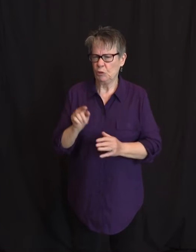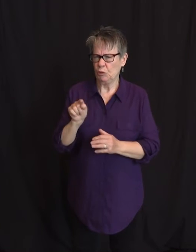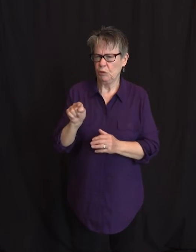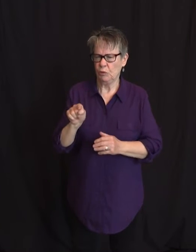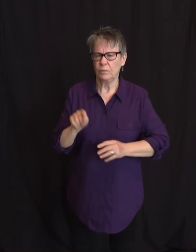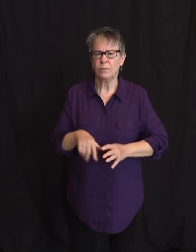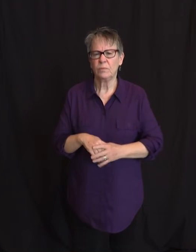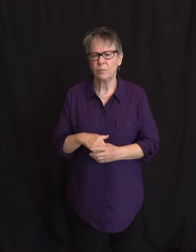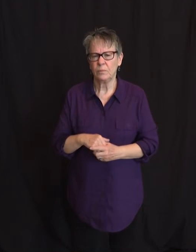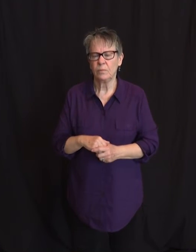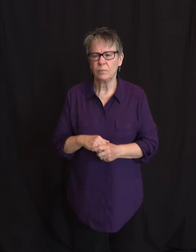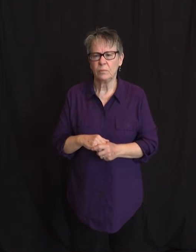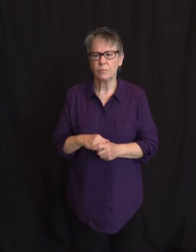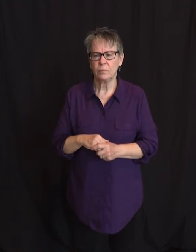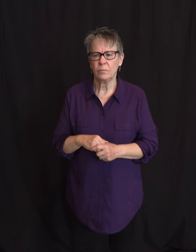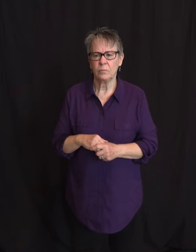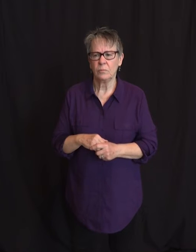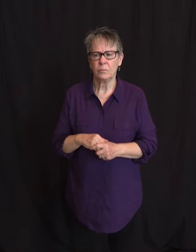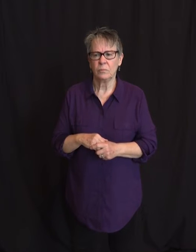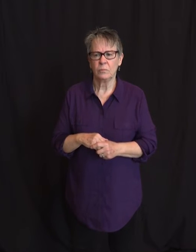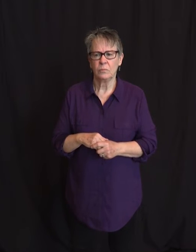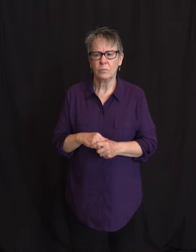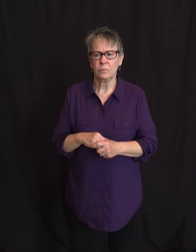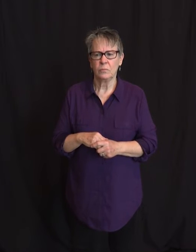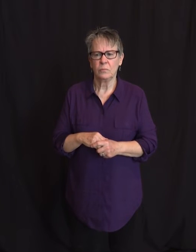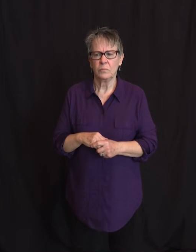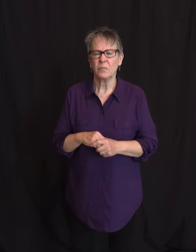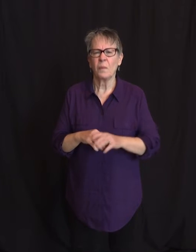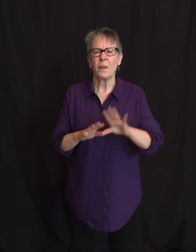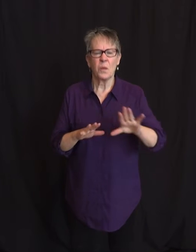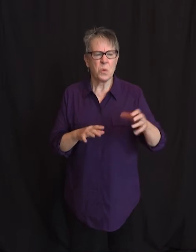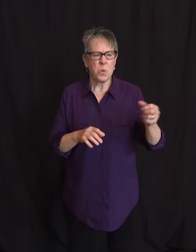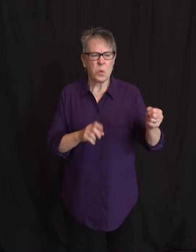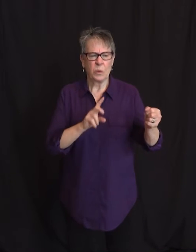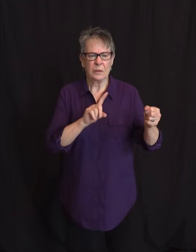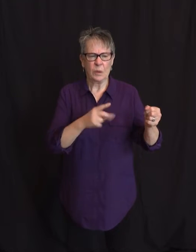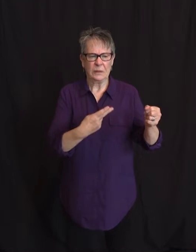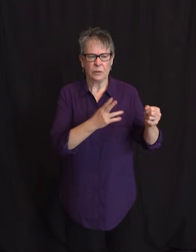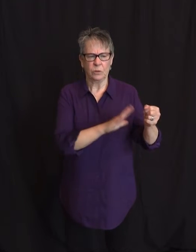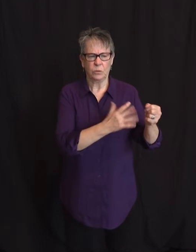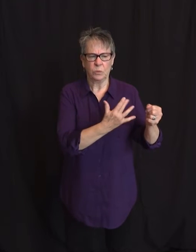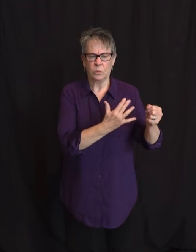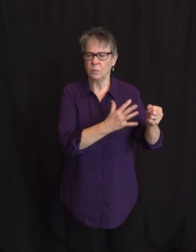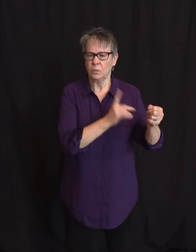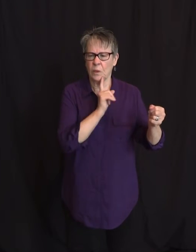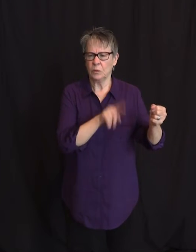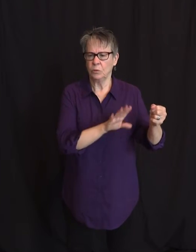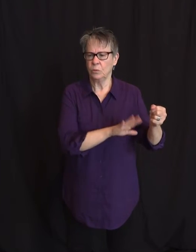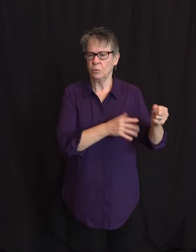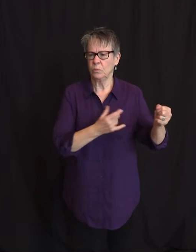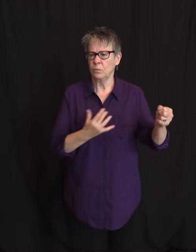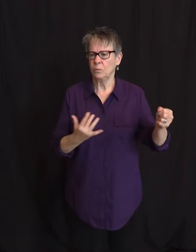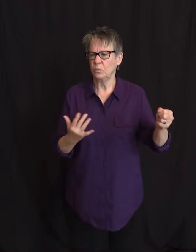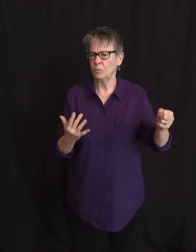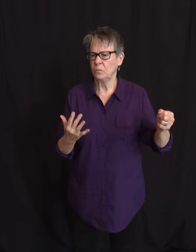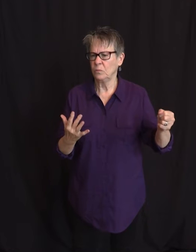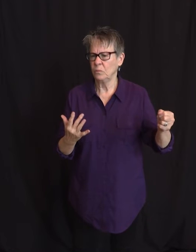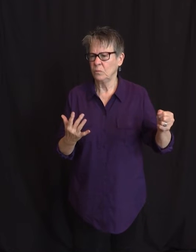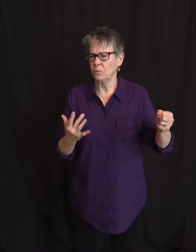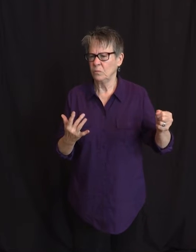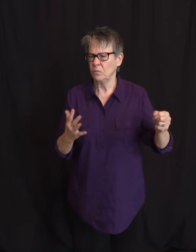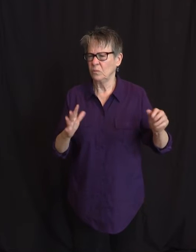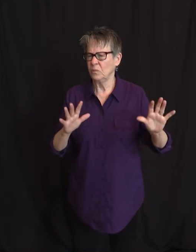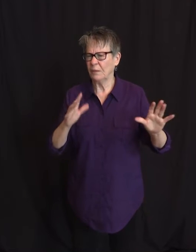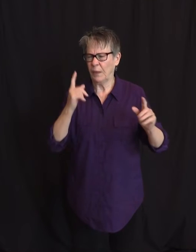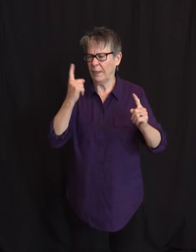111,188? Okay. Judy, you come back to that. Matt's going to come on center stage here and join me, but we had an